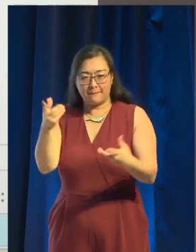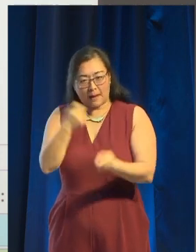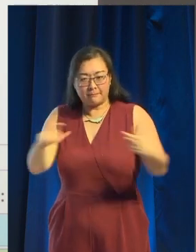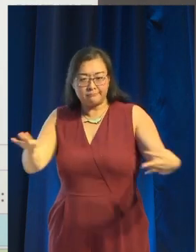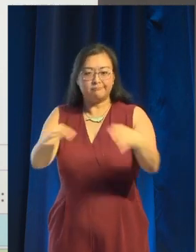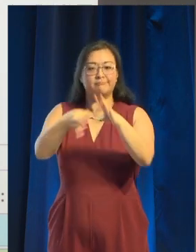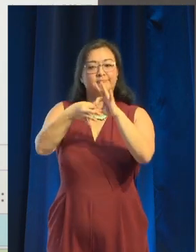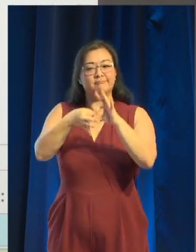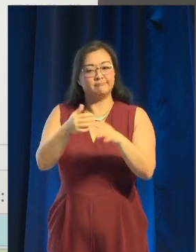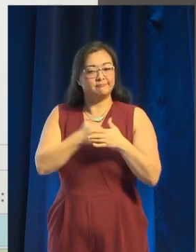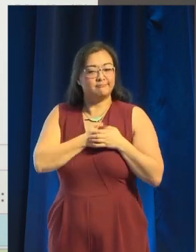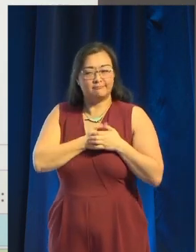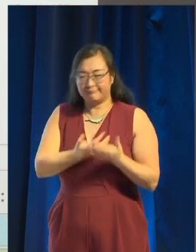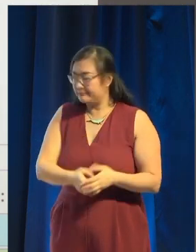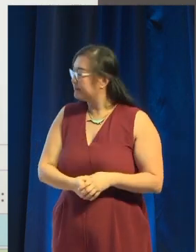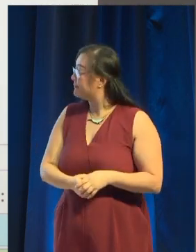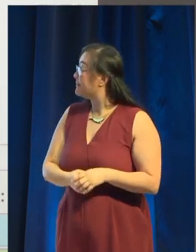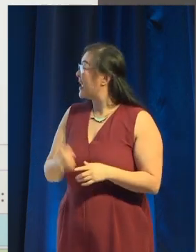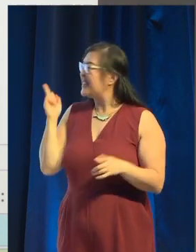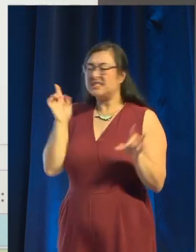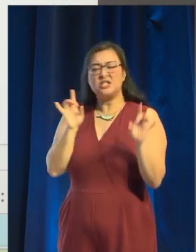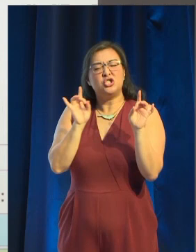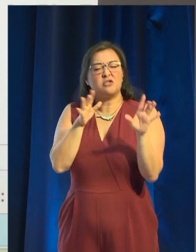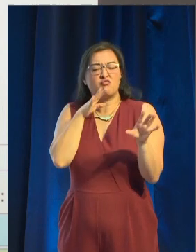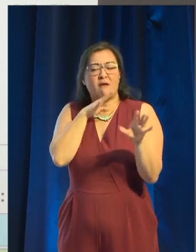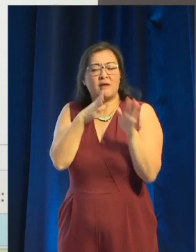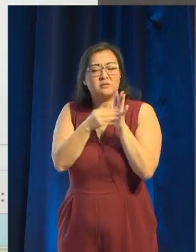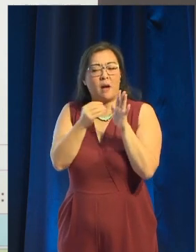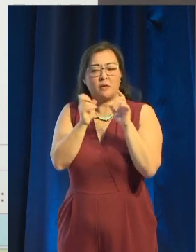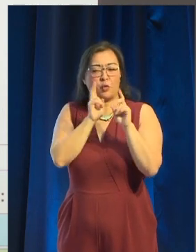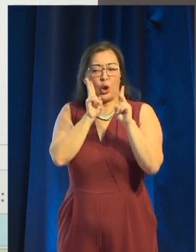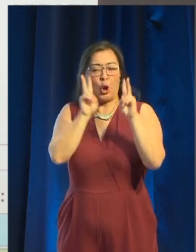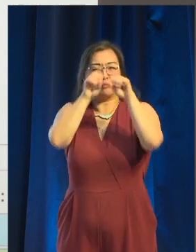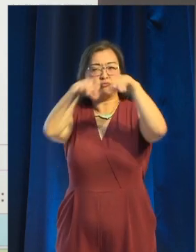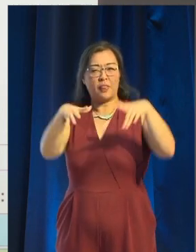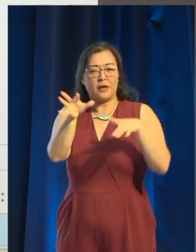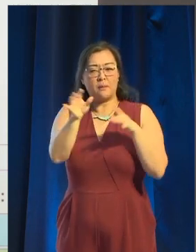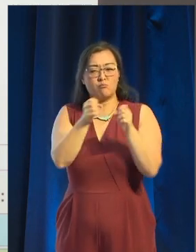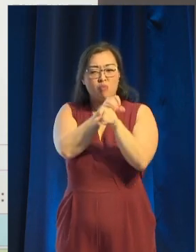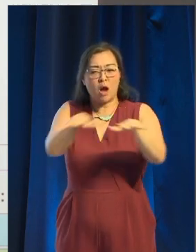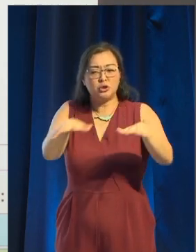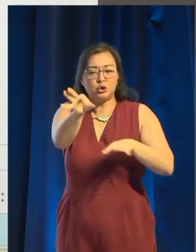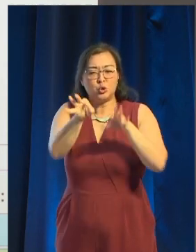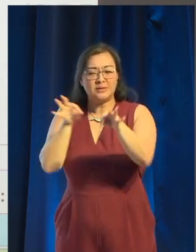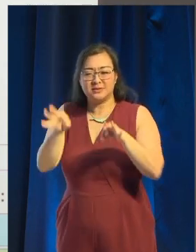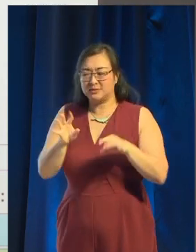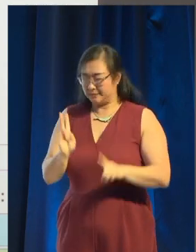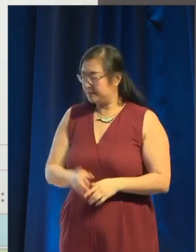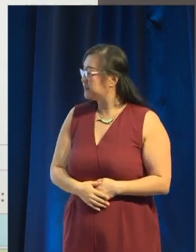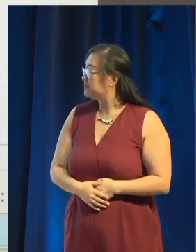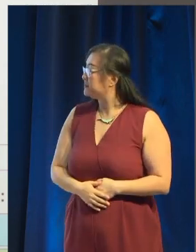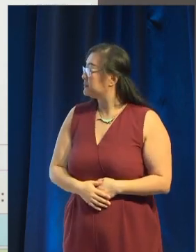this is a rough example just to give you an idea, often each